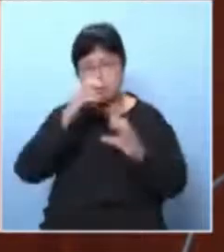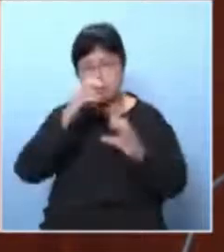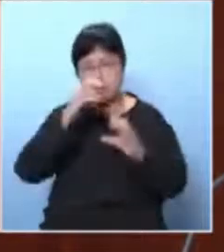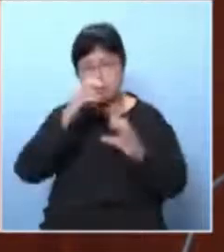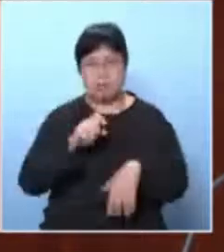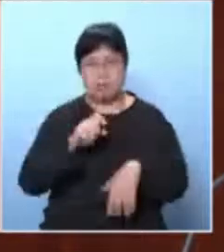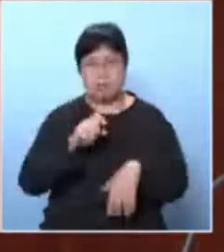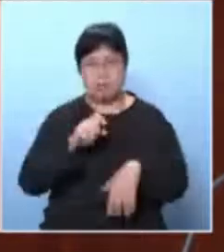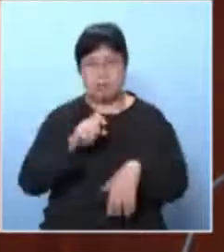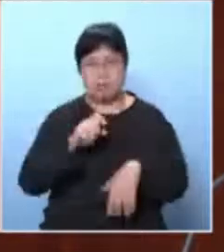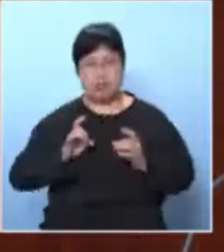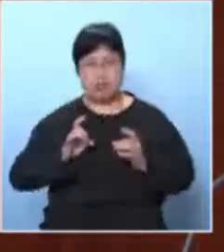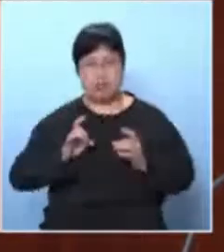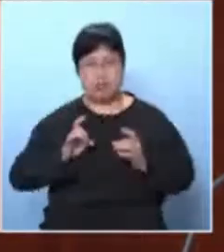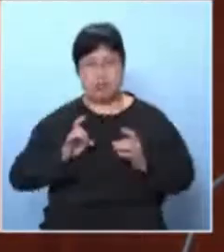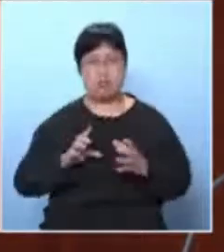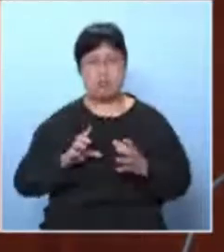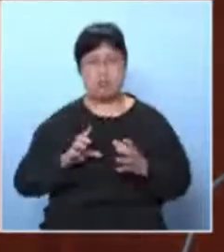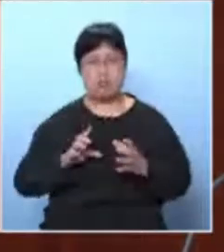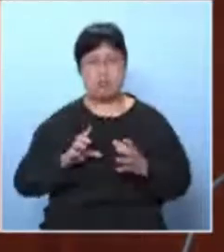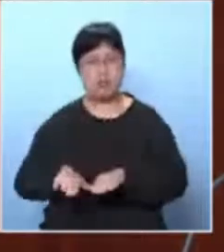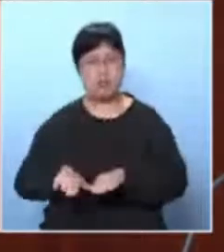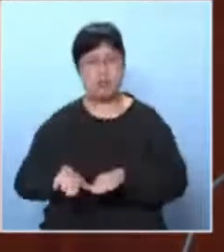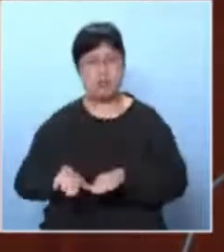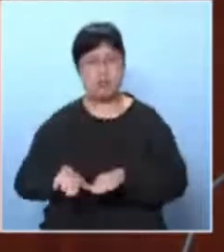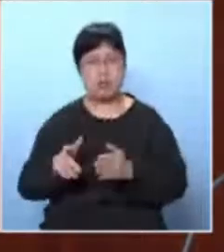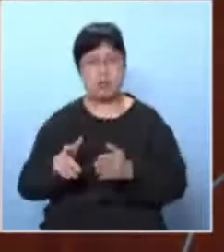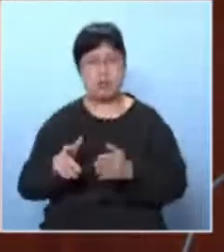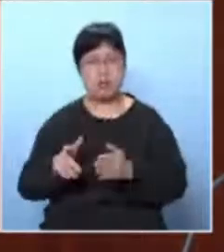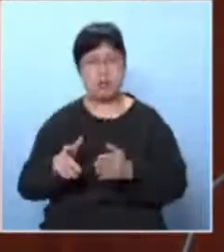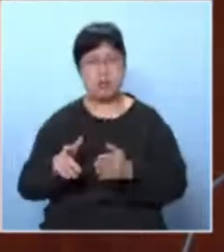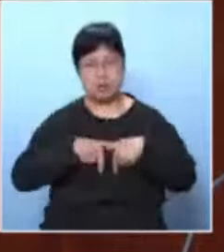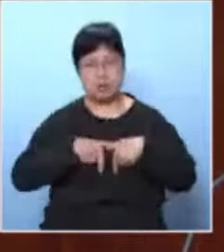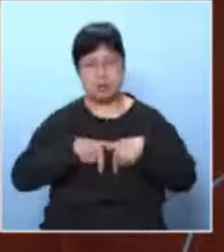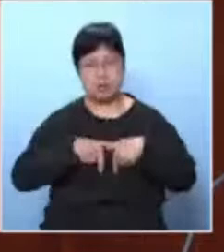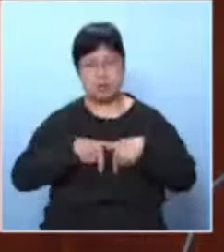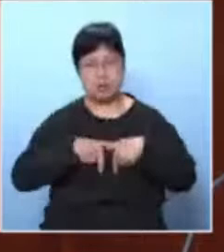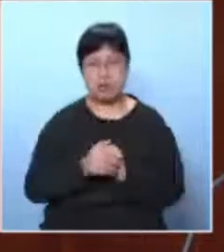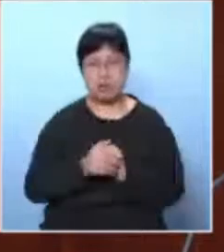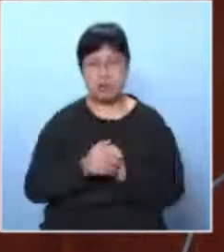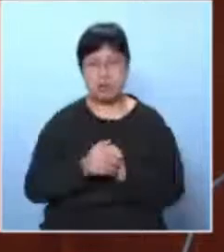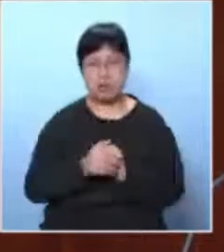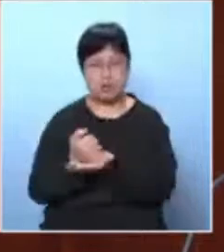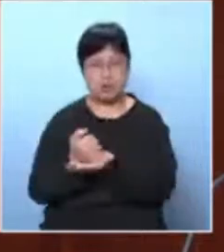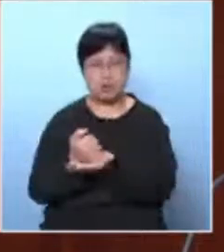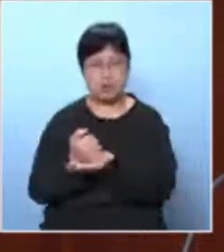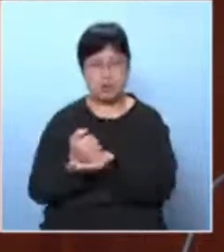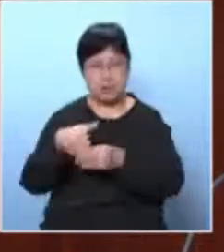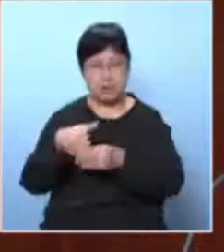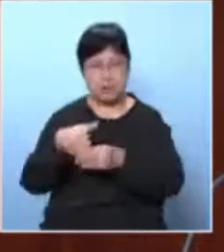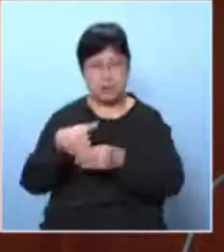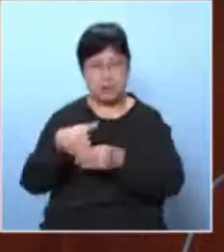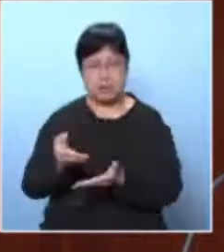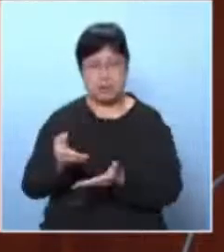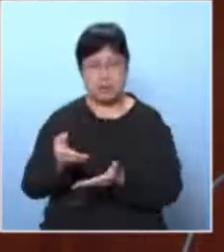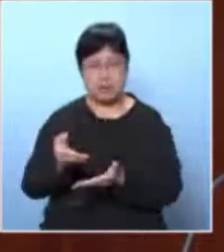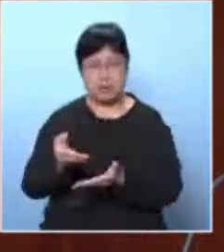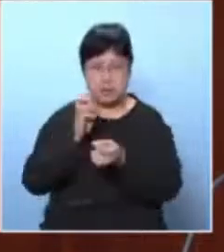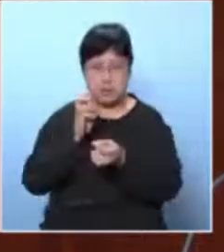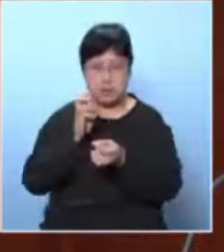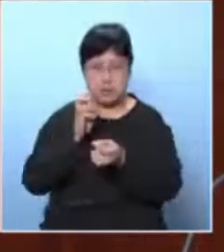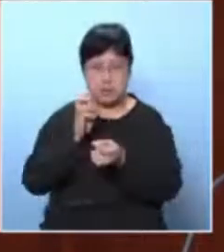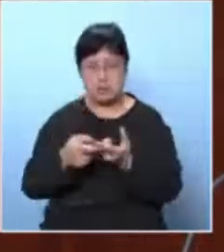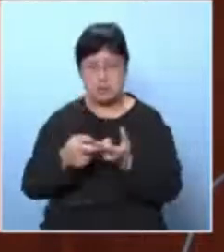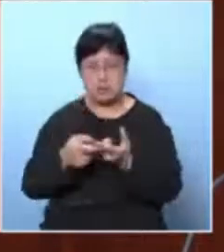private organizations applying for registration to operate CCCs to encourage the provision of